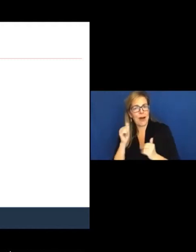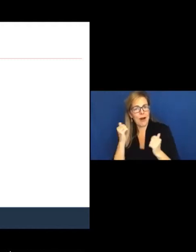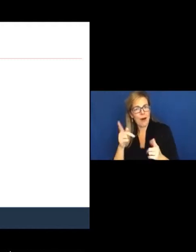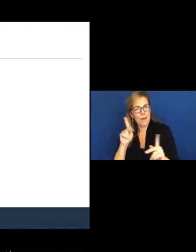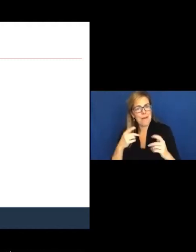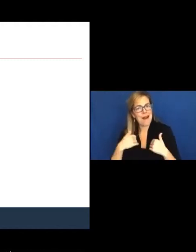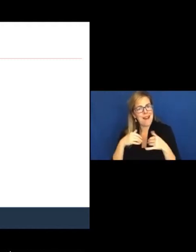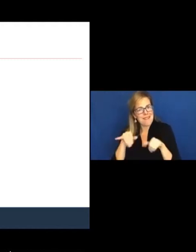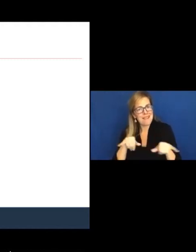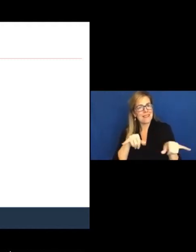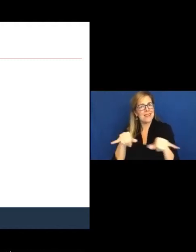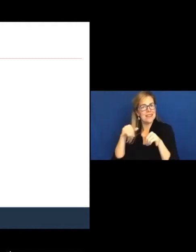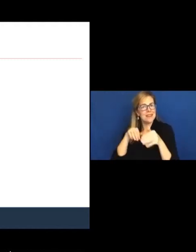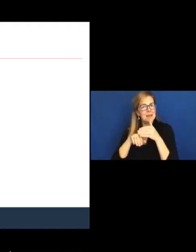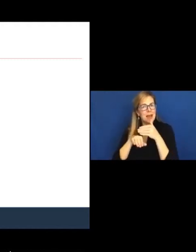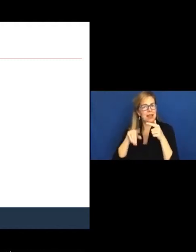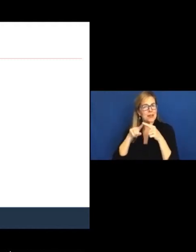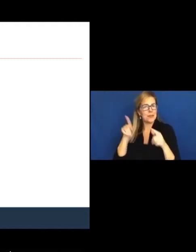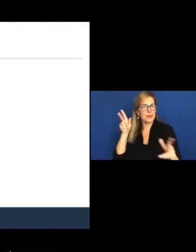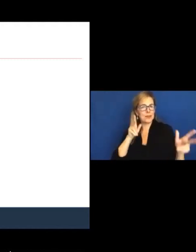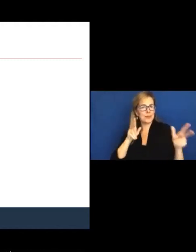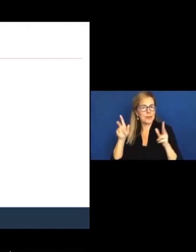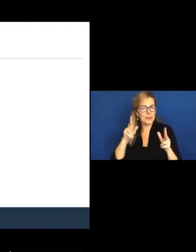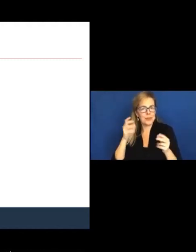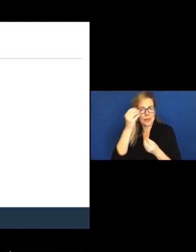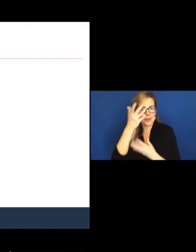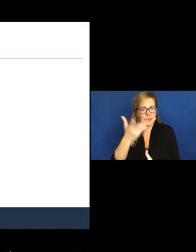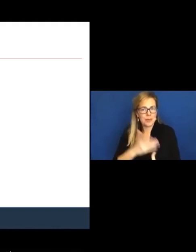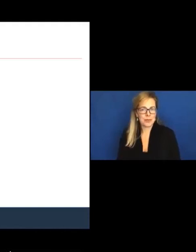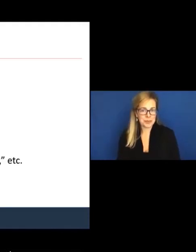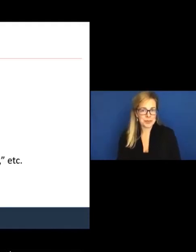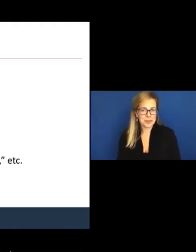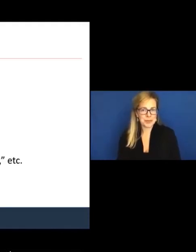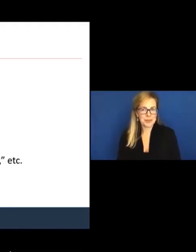that information. Next slide, please.